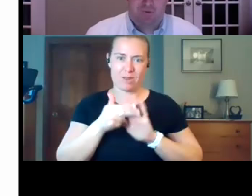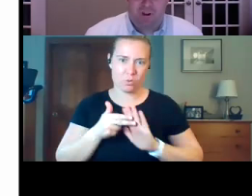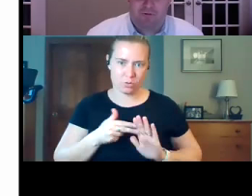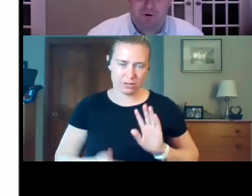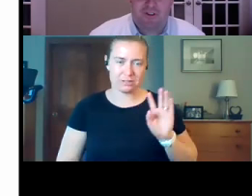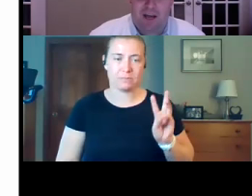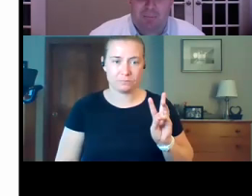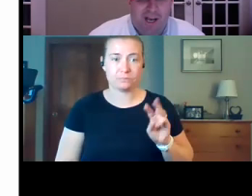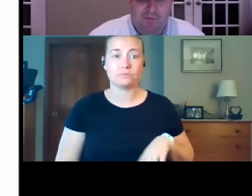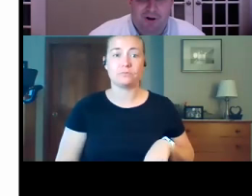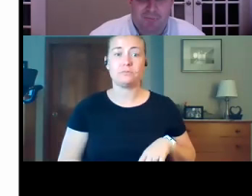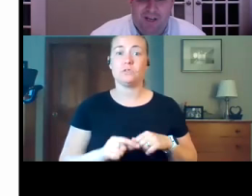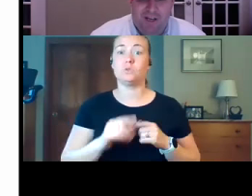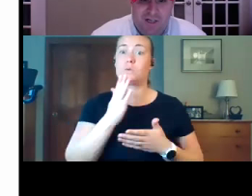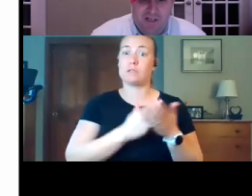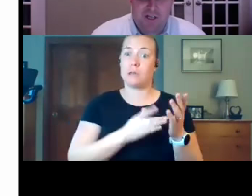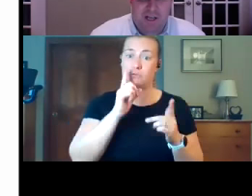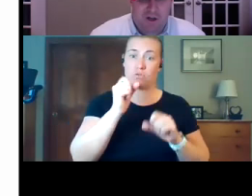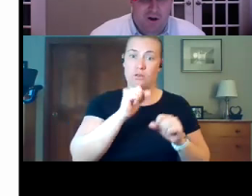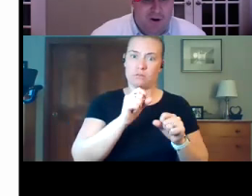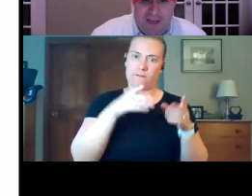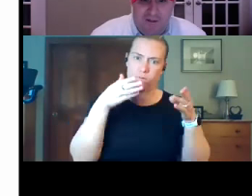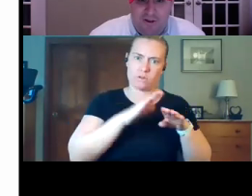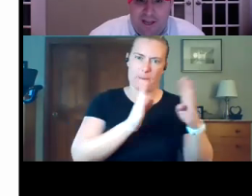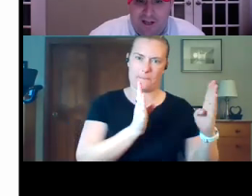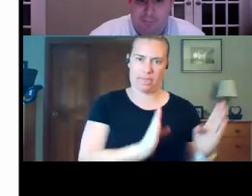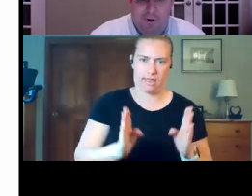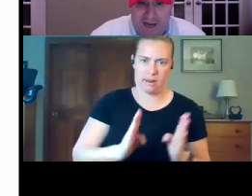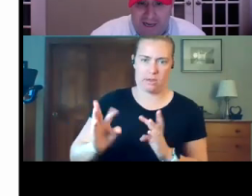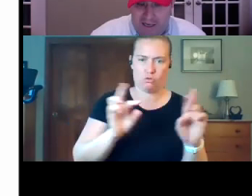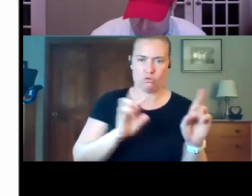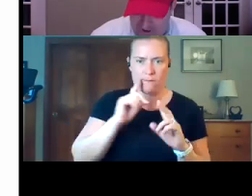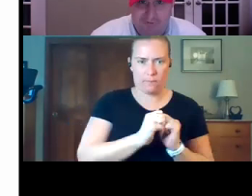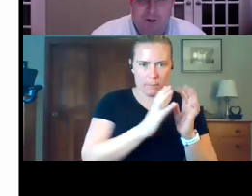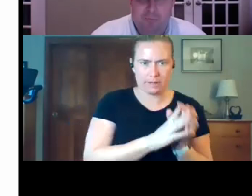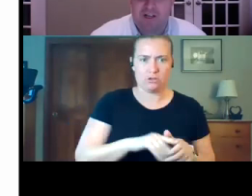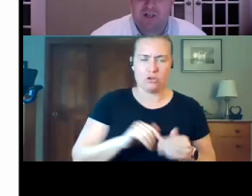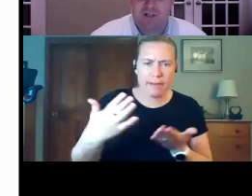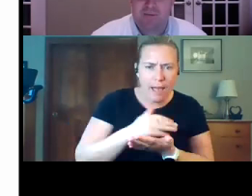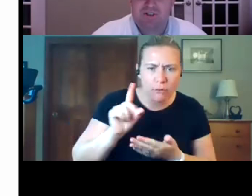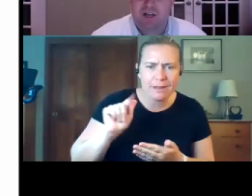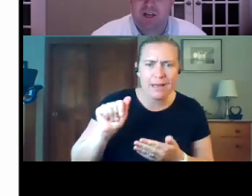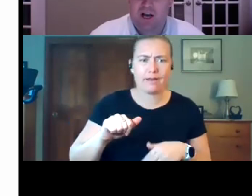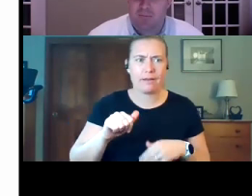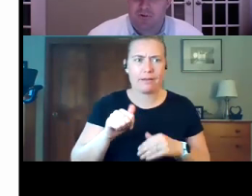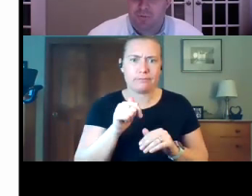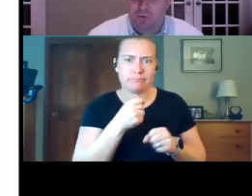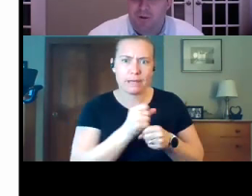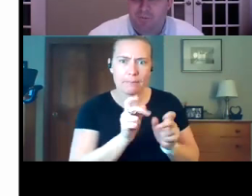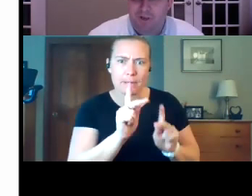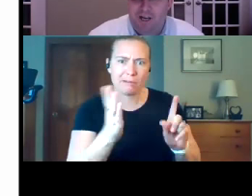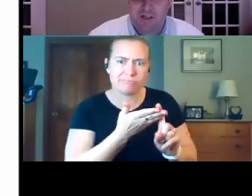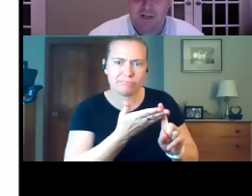strategies were really focusing on planning for implementation. How do we gather the data, build buy-in, and really develop relationships to